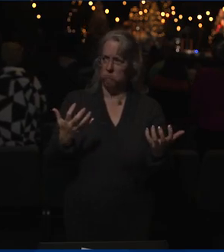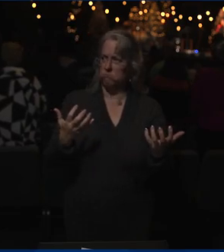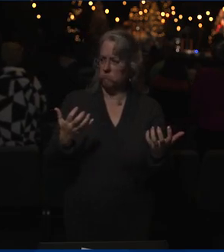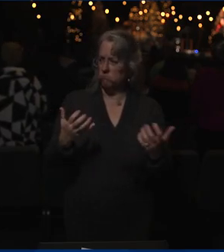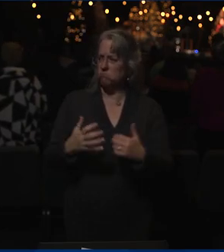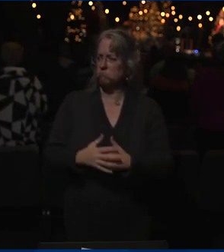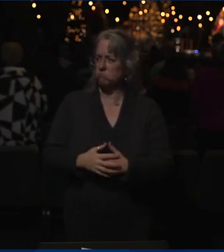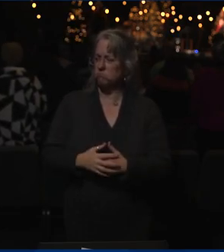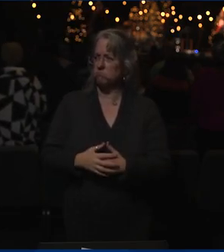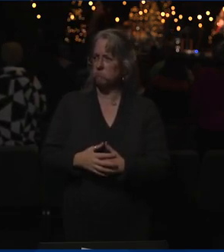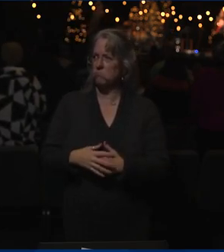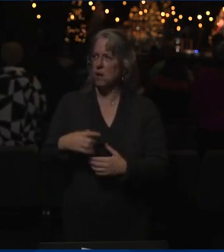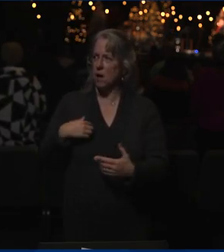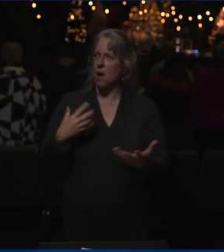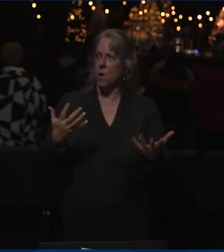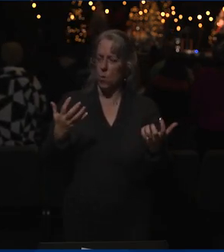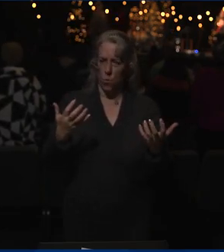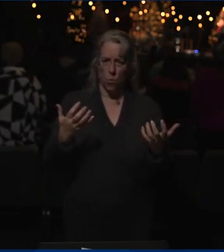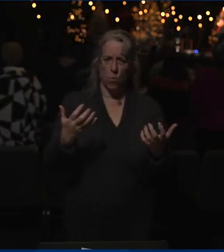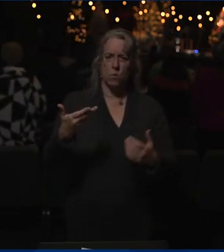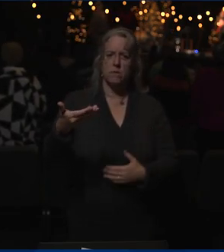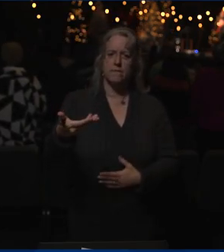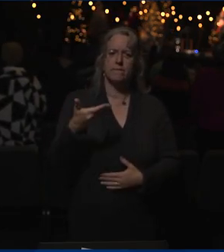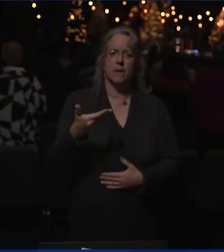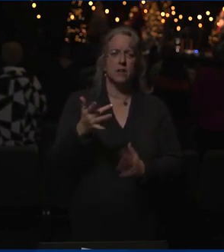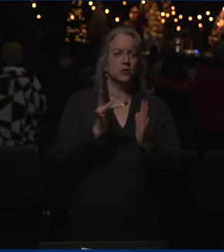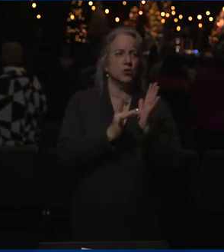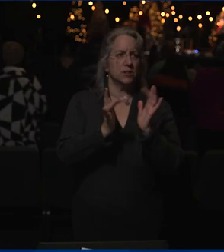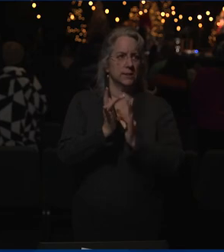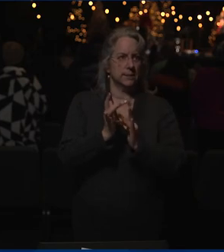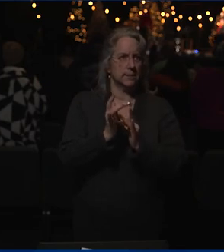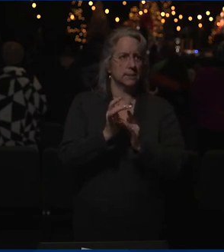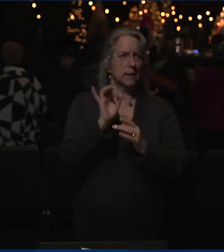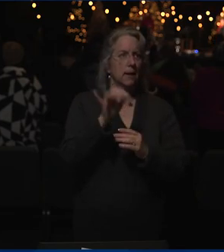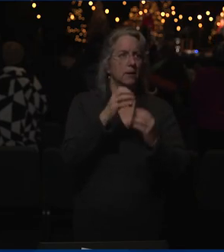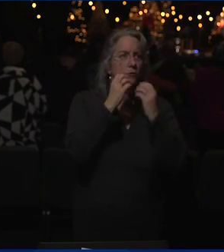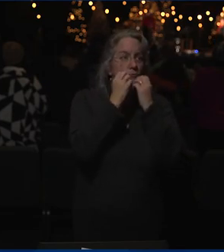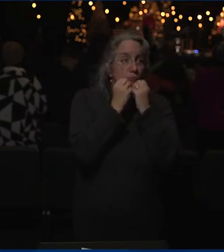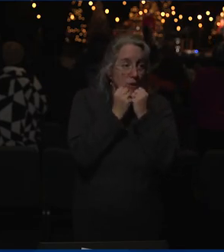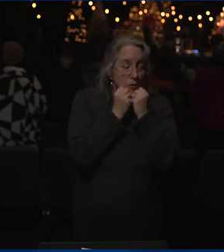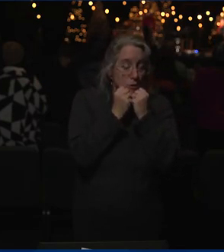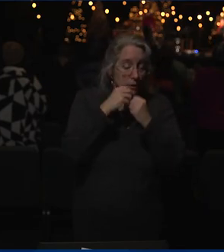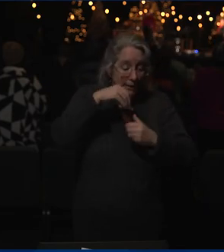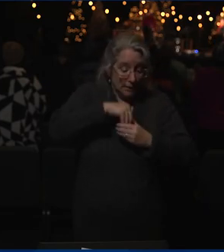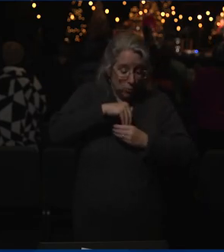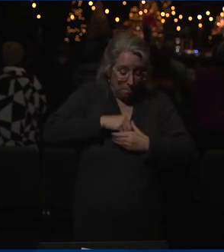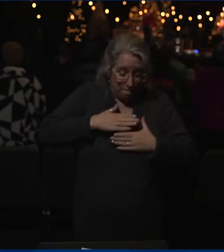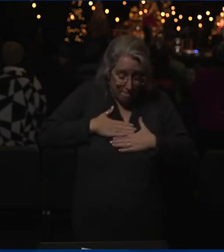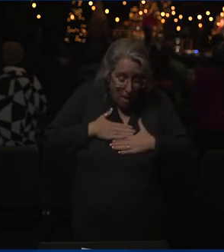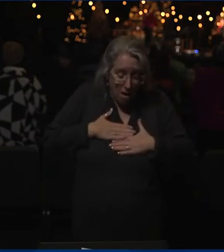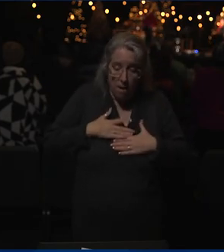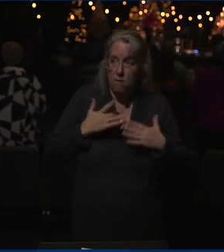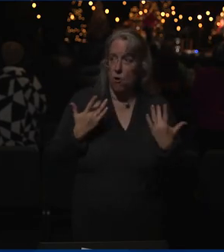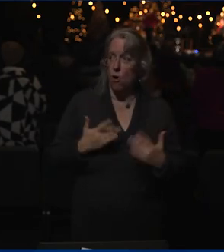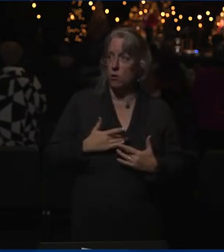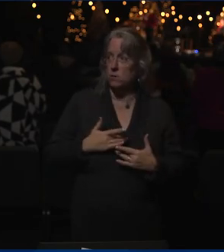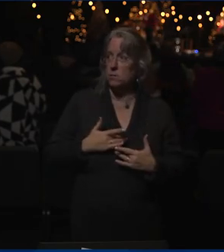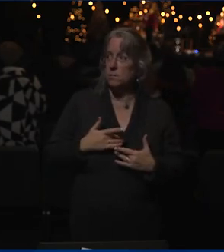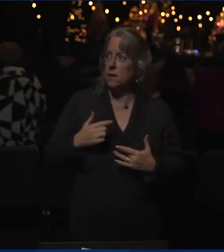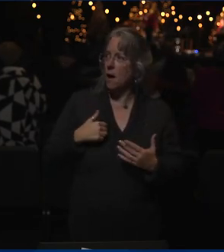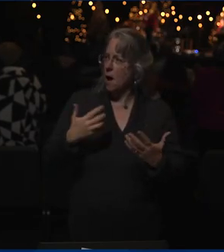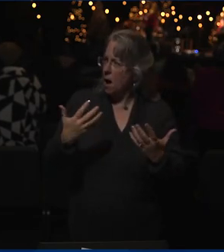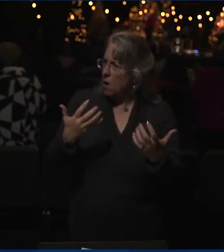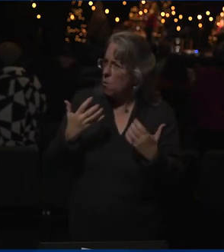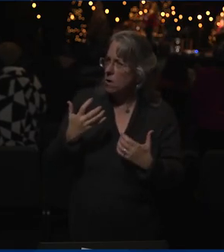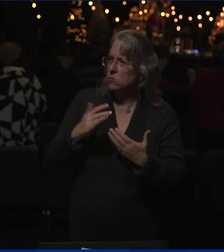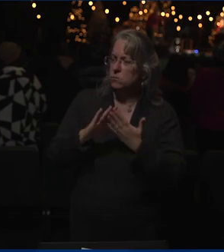to invite this Jesus, this treasure, into my heart. I want to be a friend